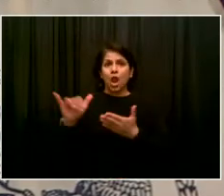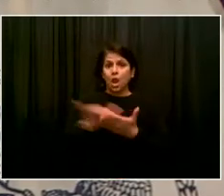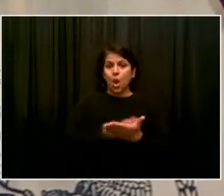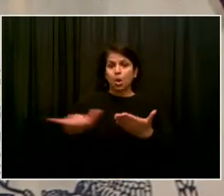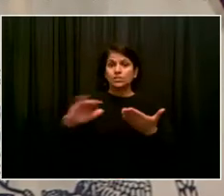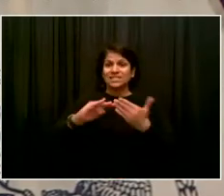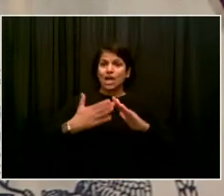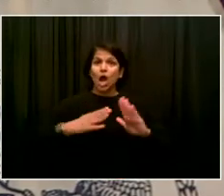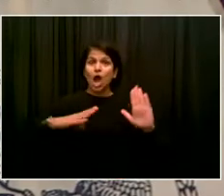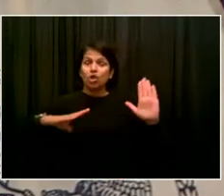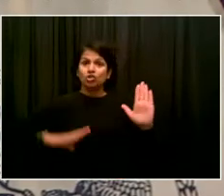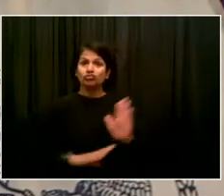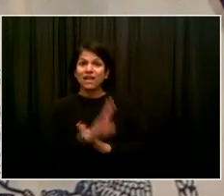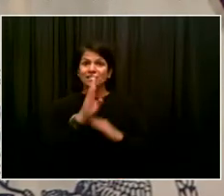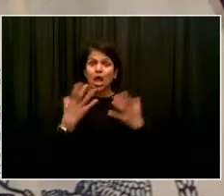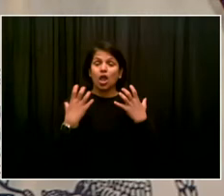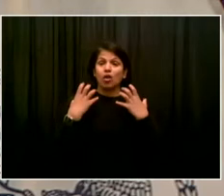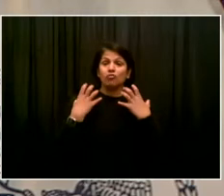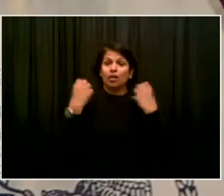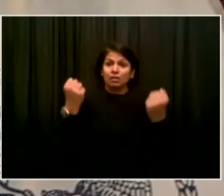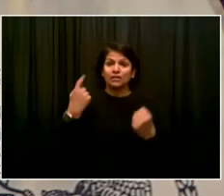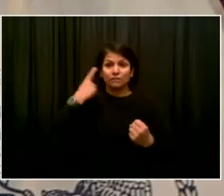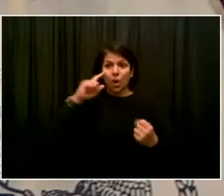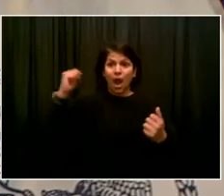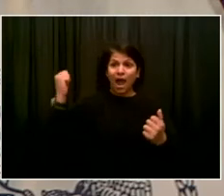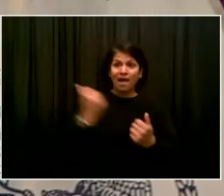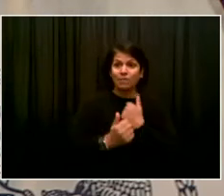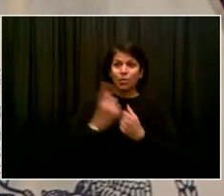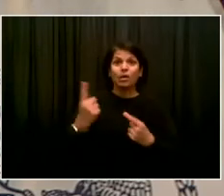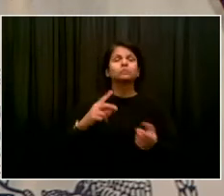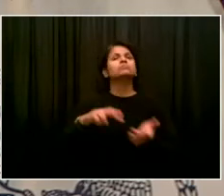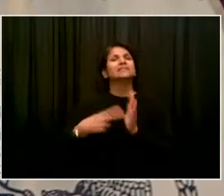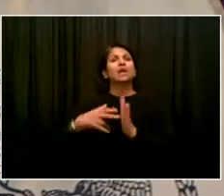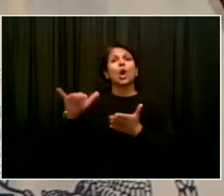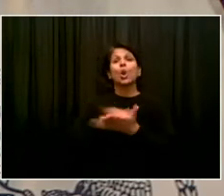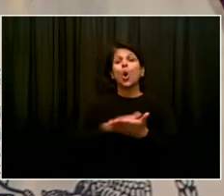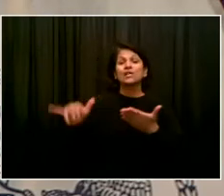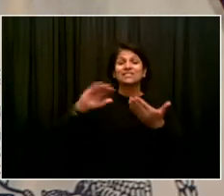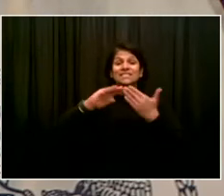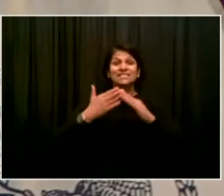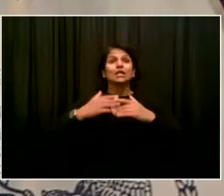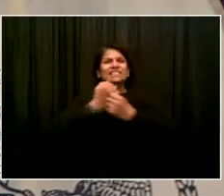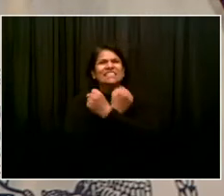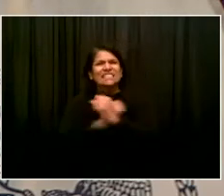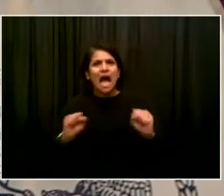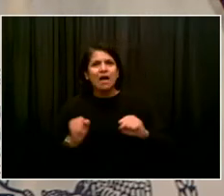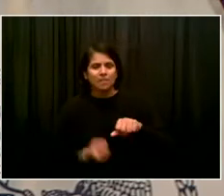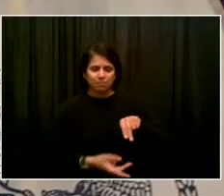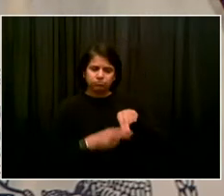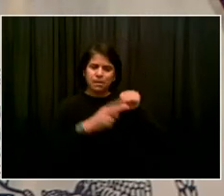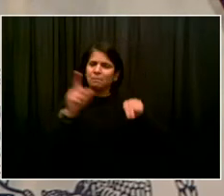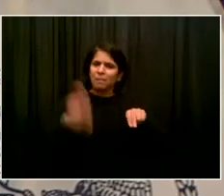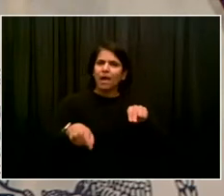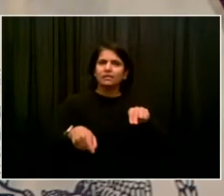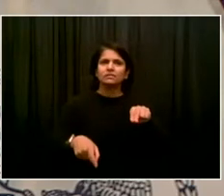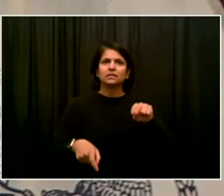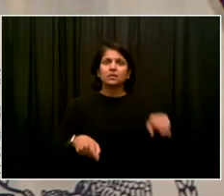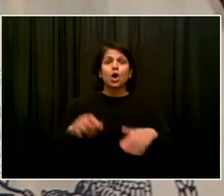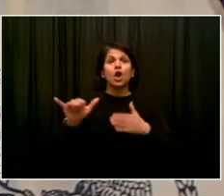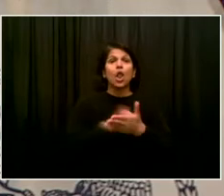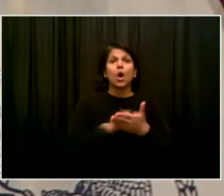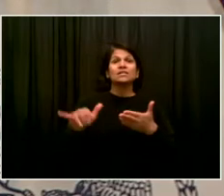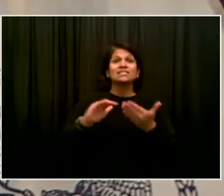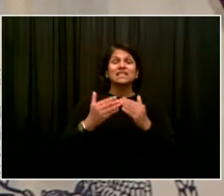city in America, but we have more to do. And what we've learned over these last 8 years is that the best solutions occur at the community